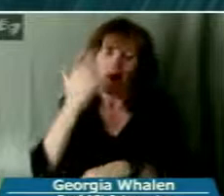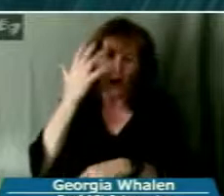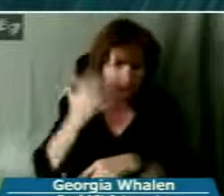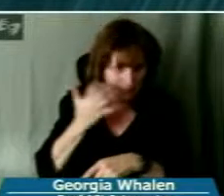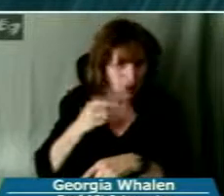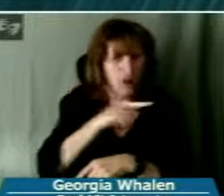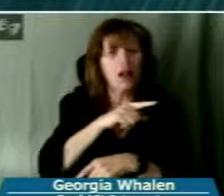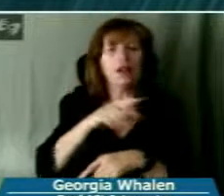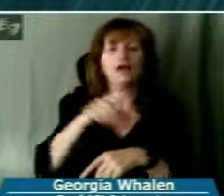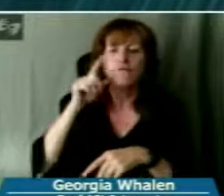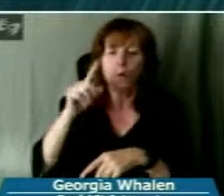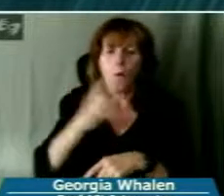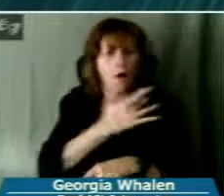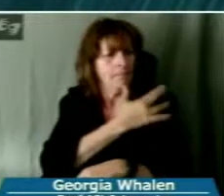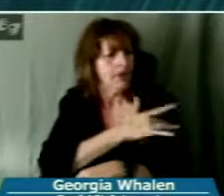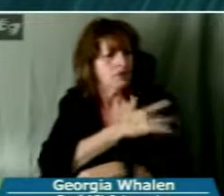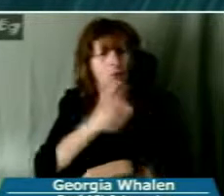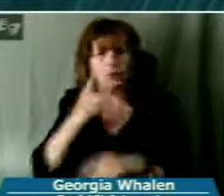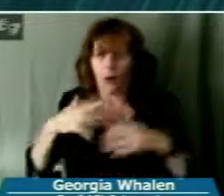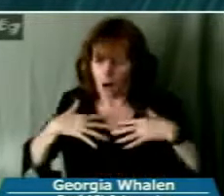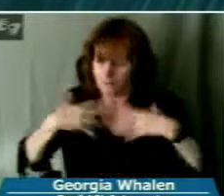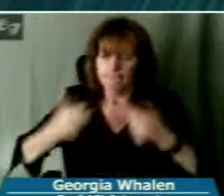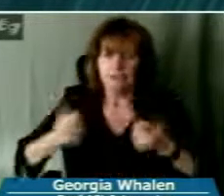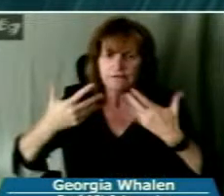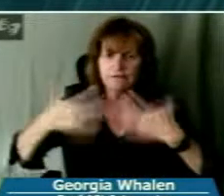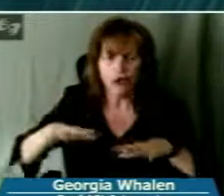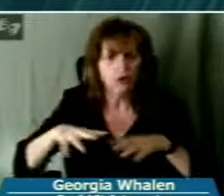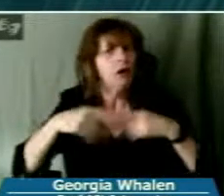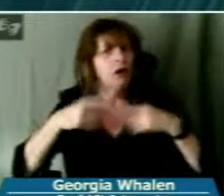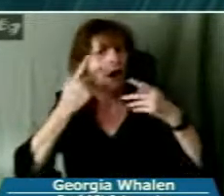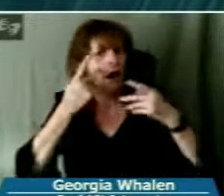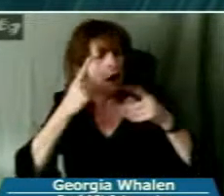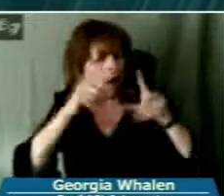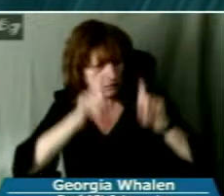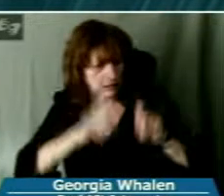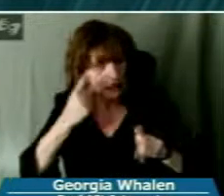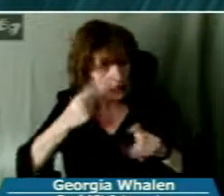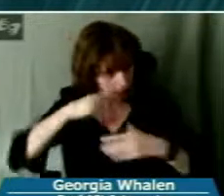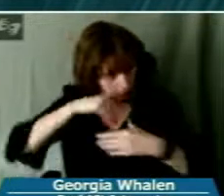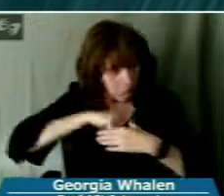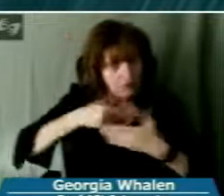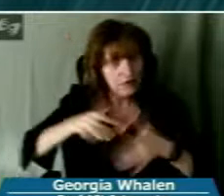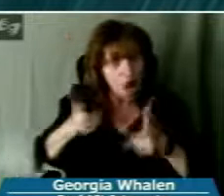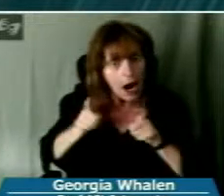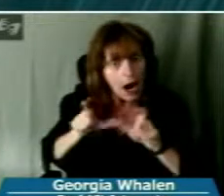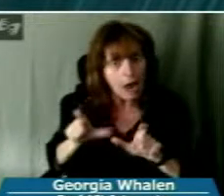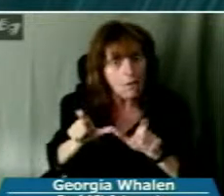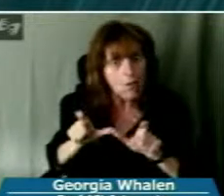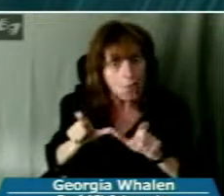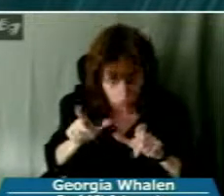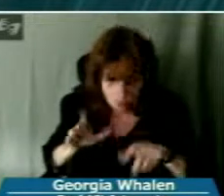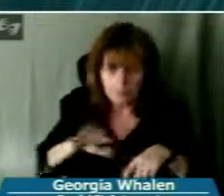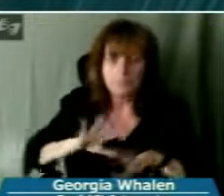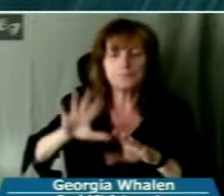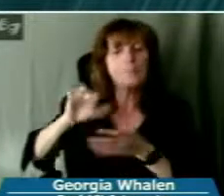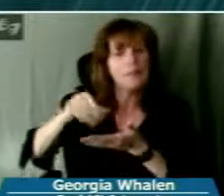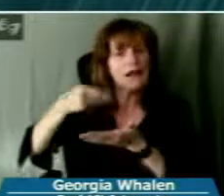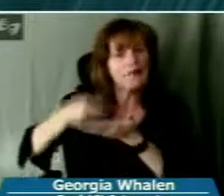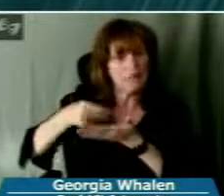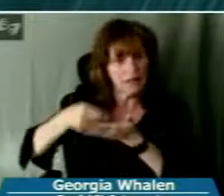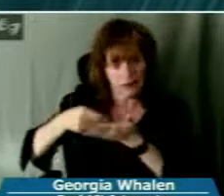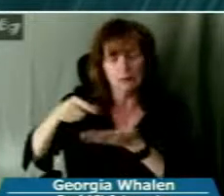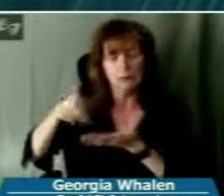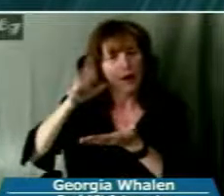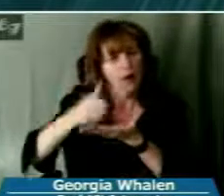the spread of COVID-19. So important research projects and some local funding opportunities as well. Some of the city